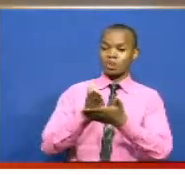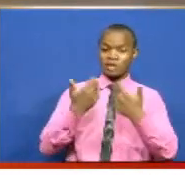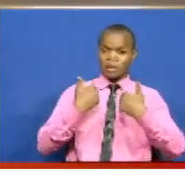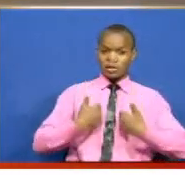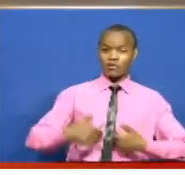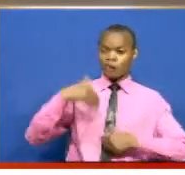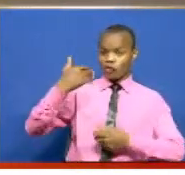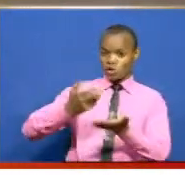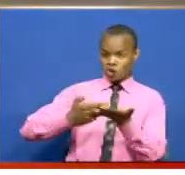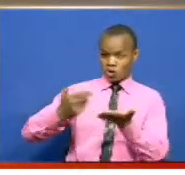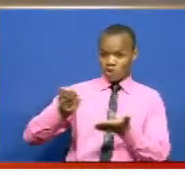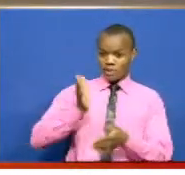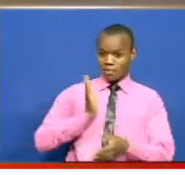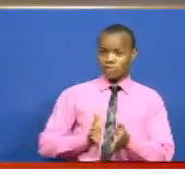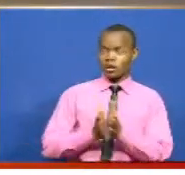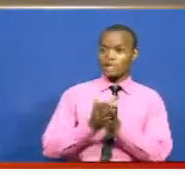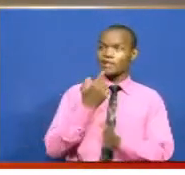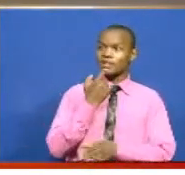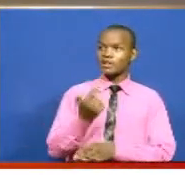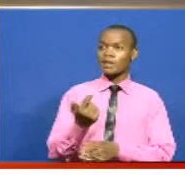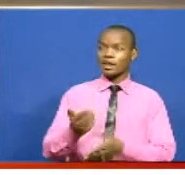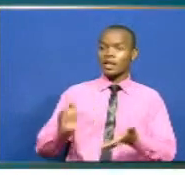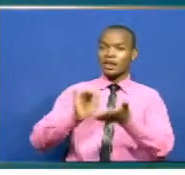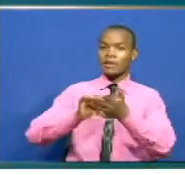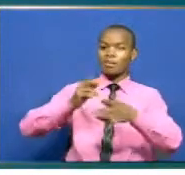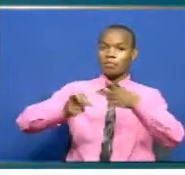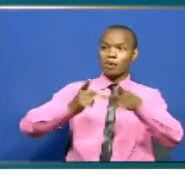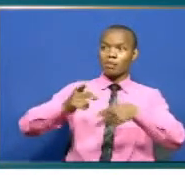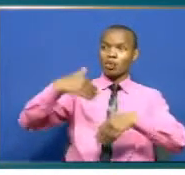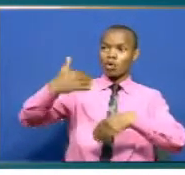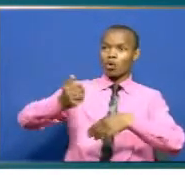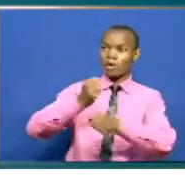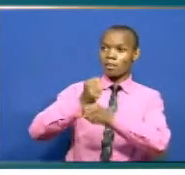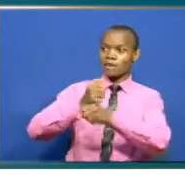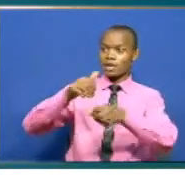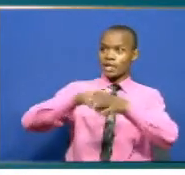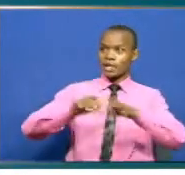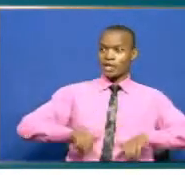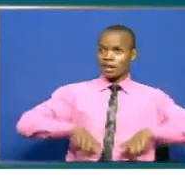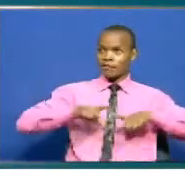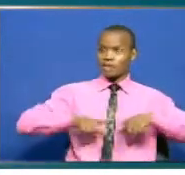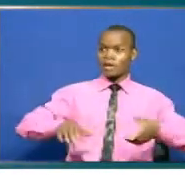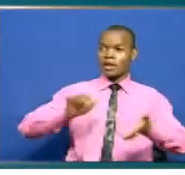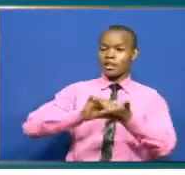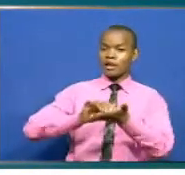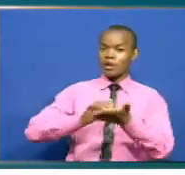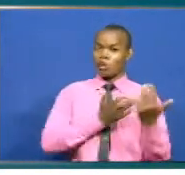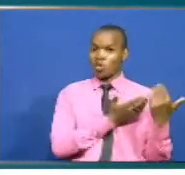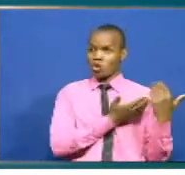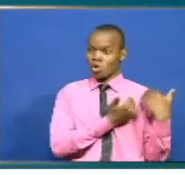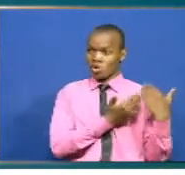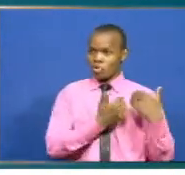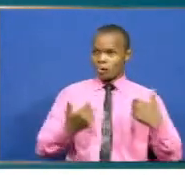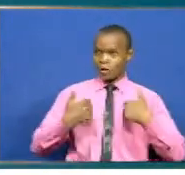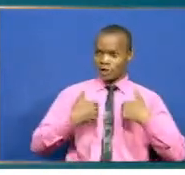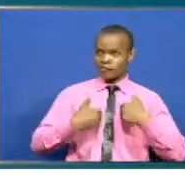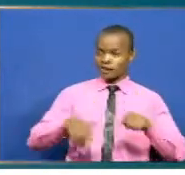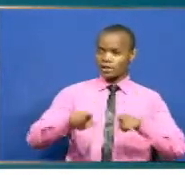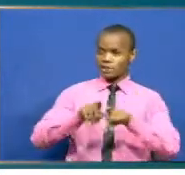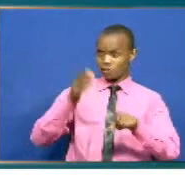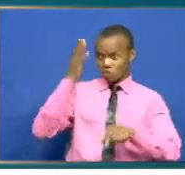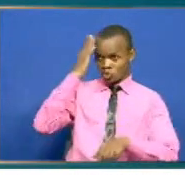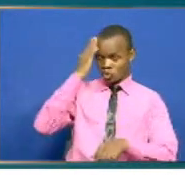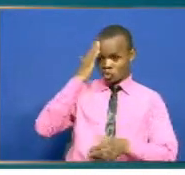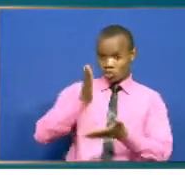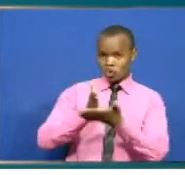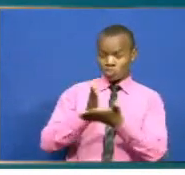said, and throughout my life, and the progresses that I've always made in life, was that I was always hopeful. And I know it is on the table